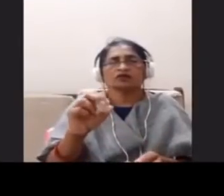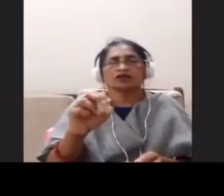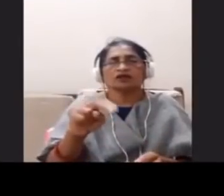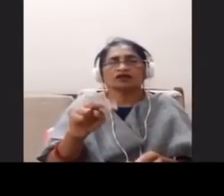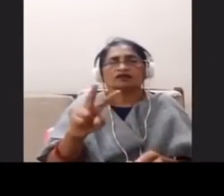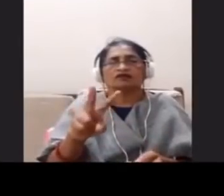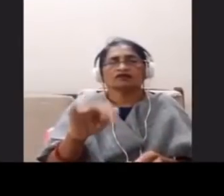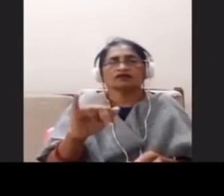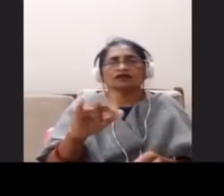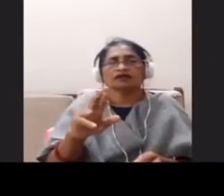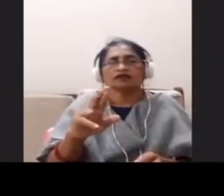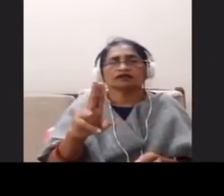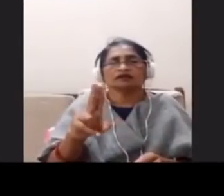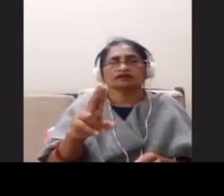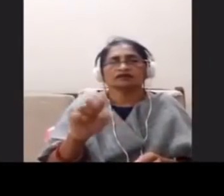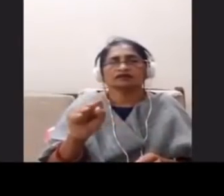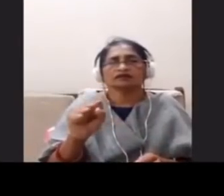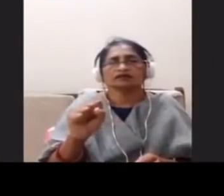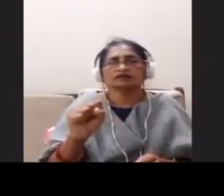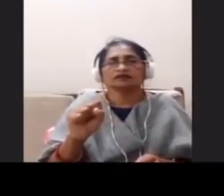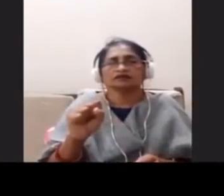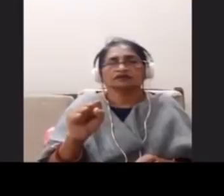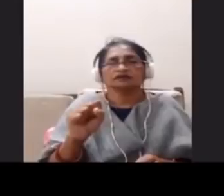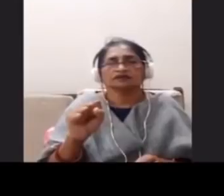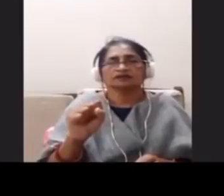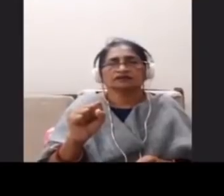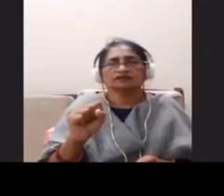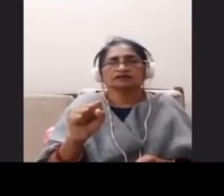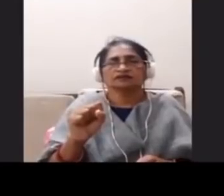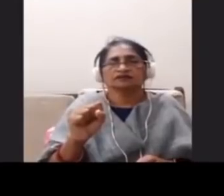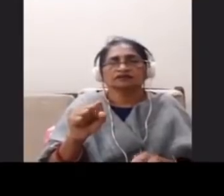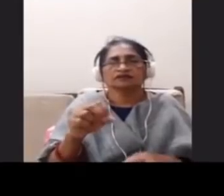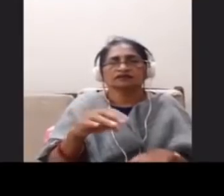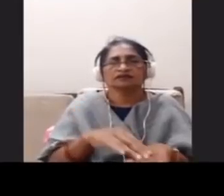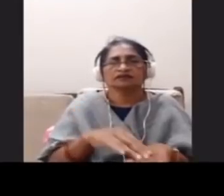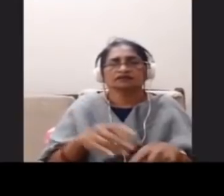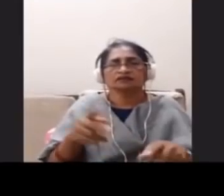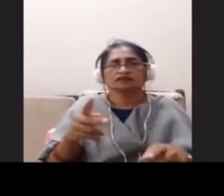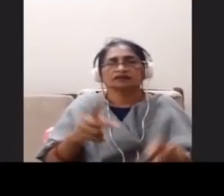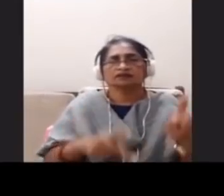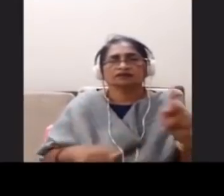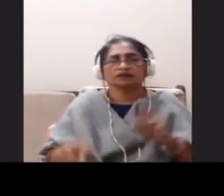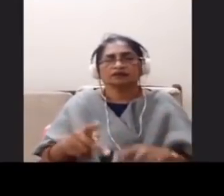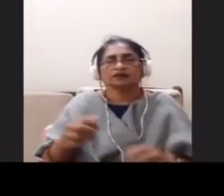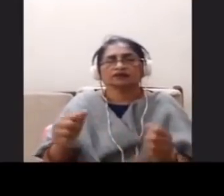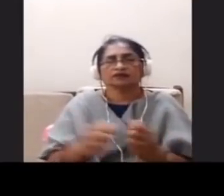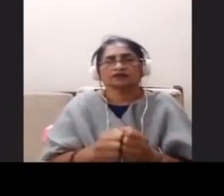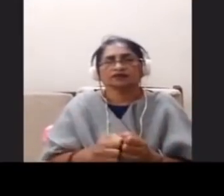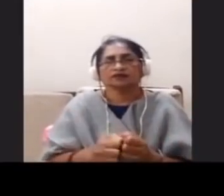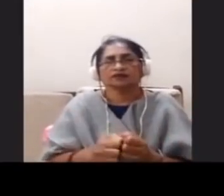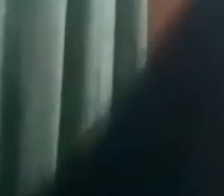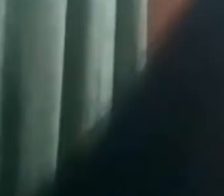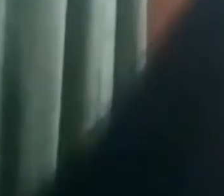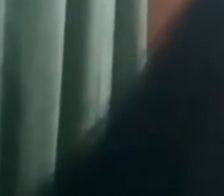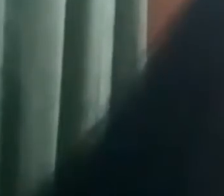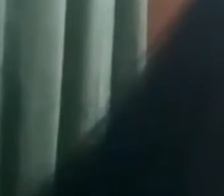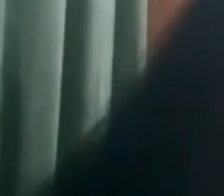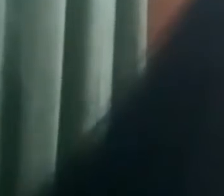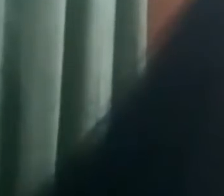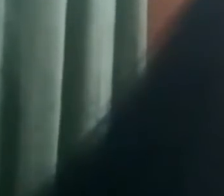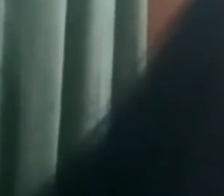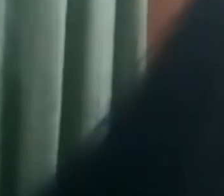COVID-19 has a great impact on persons with disabilities. Many of them have missed out